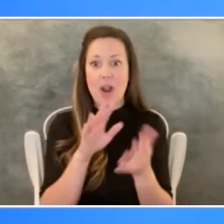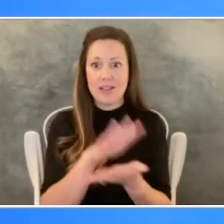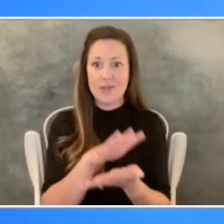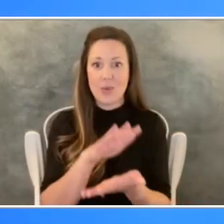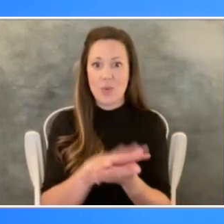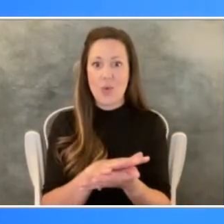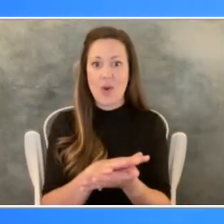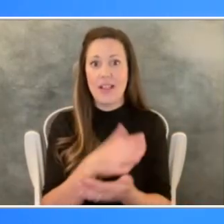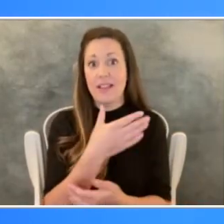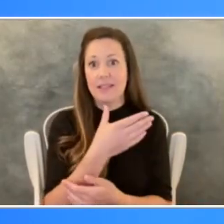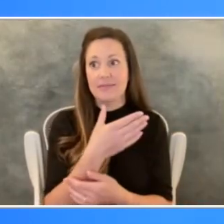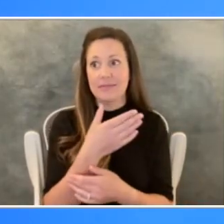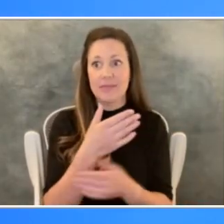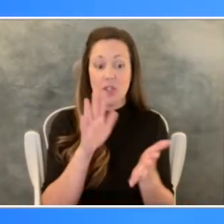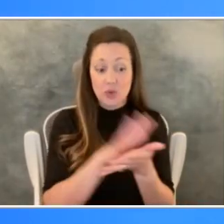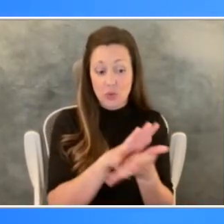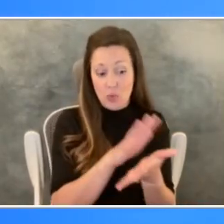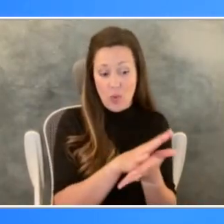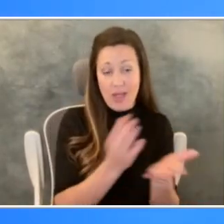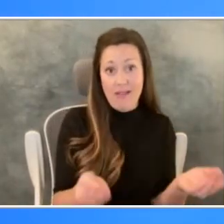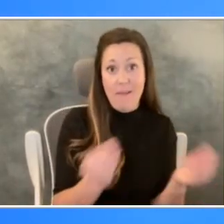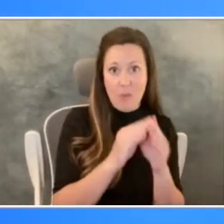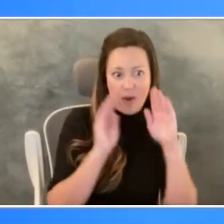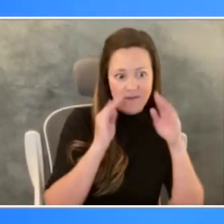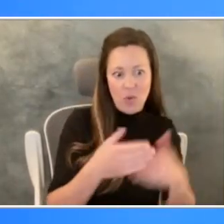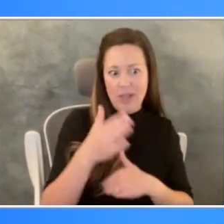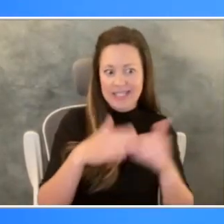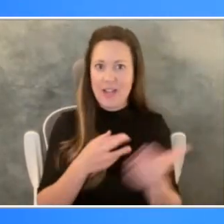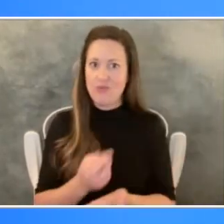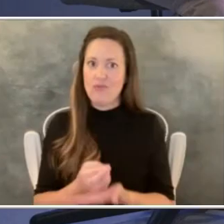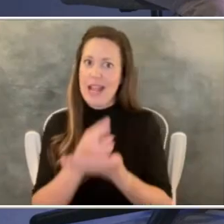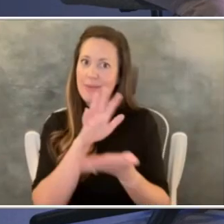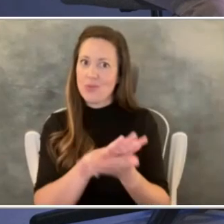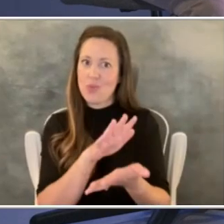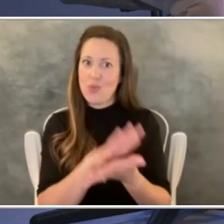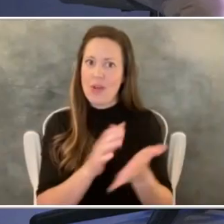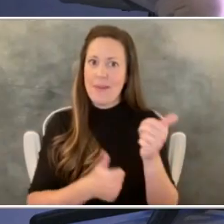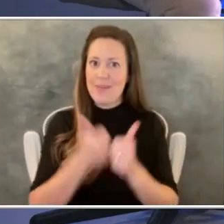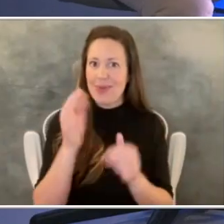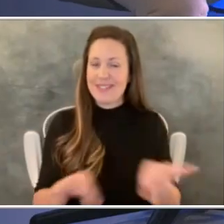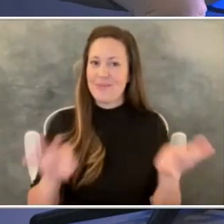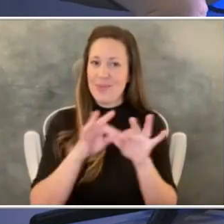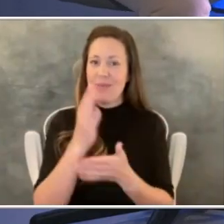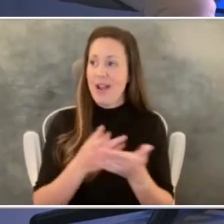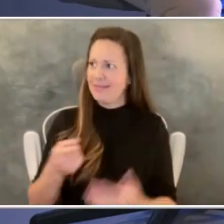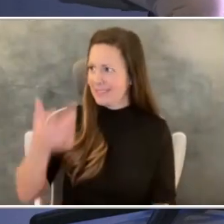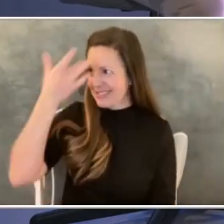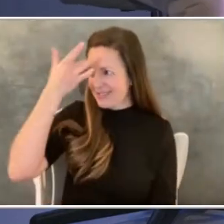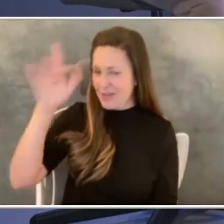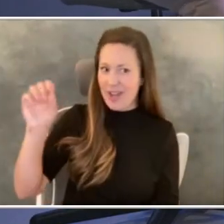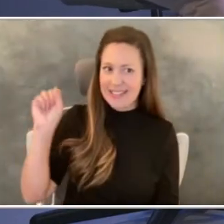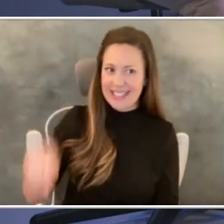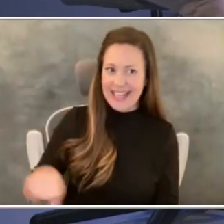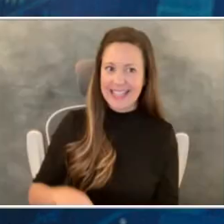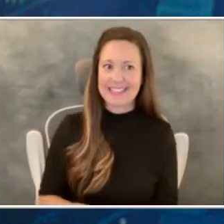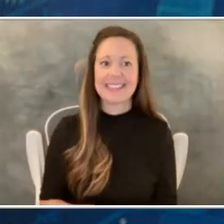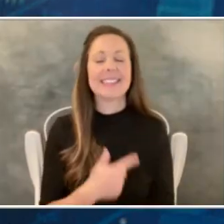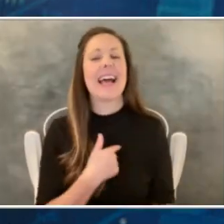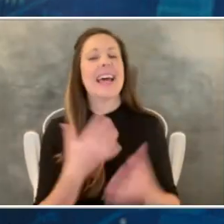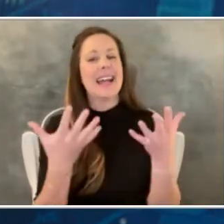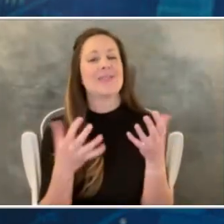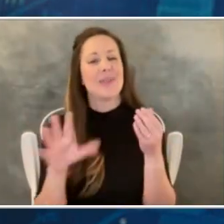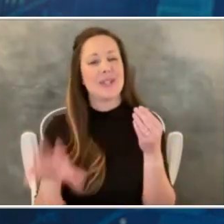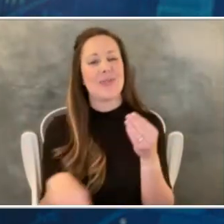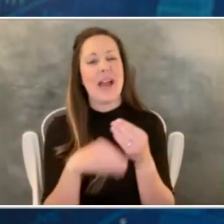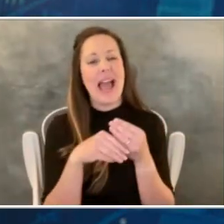rehab, because school's always the most important part. Very smart. Yeah. He touched on something too. I Yeah. just wanted to elaborate on, Gabe, when you talked